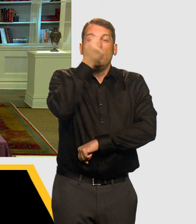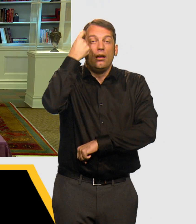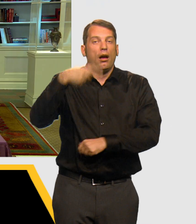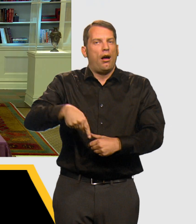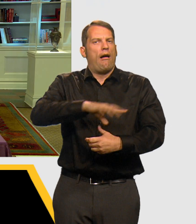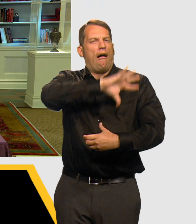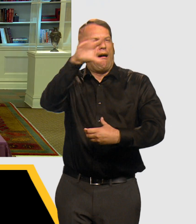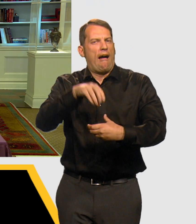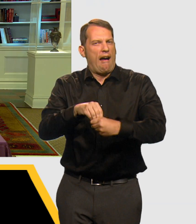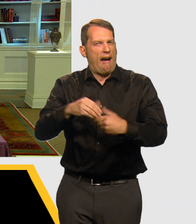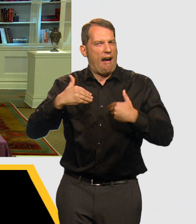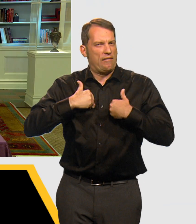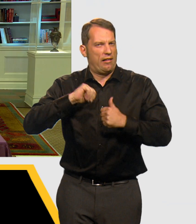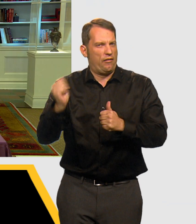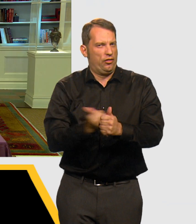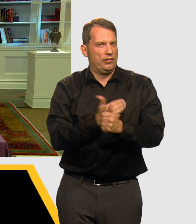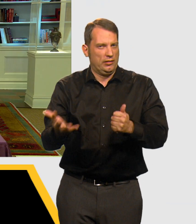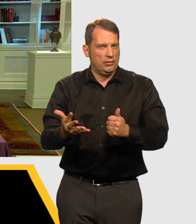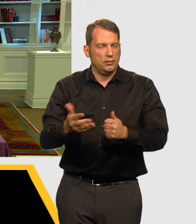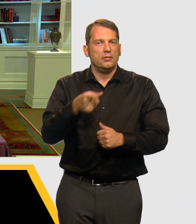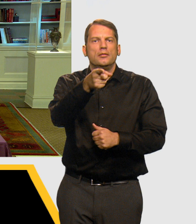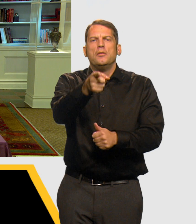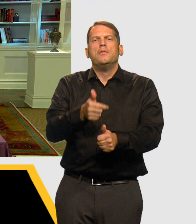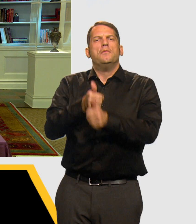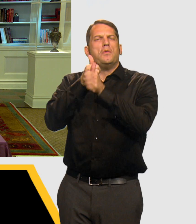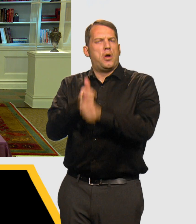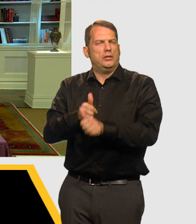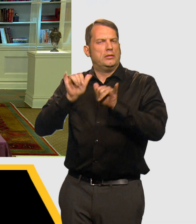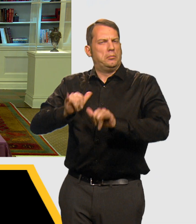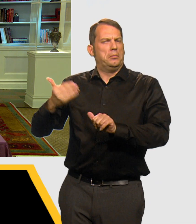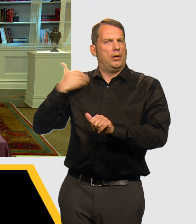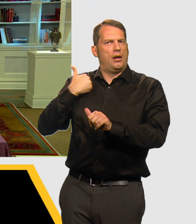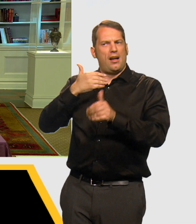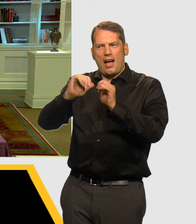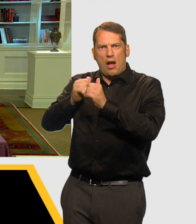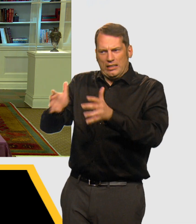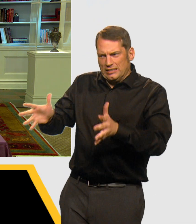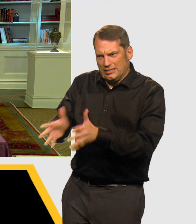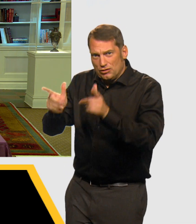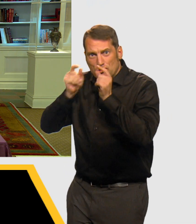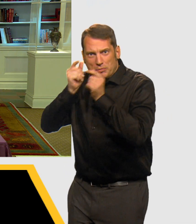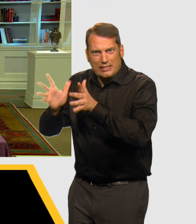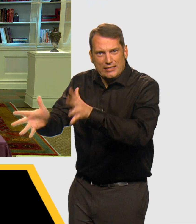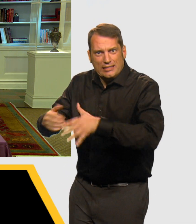as the intramuscular, except everything is already contained in the kit.